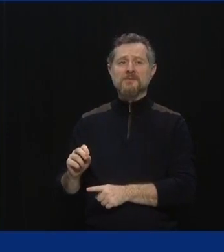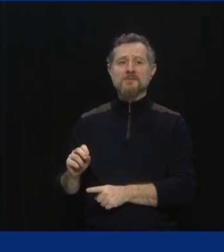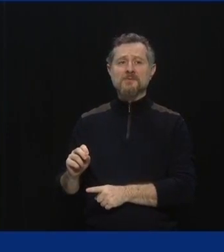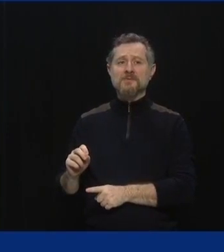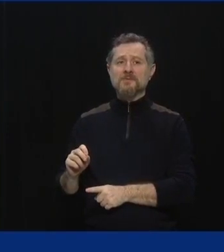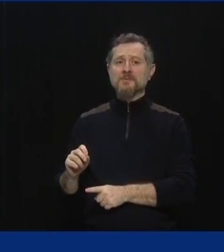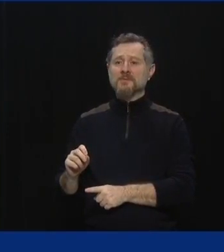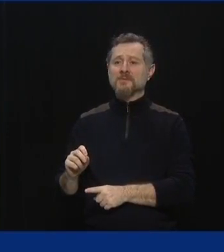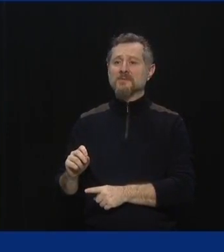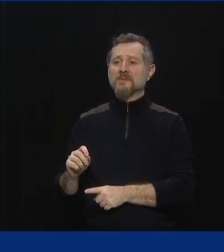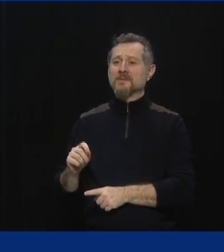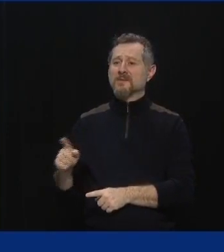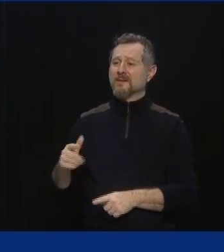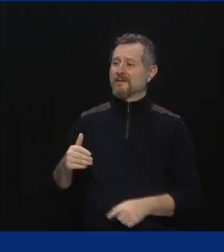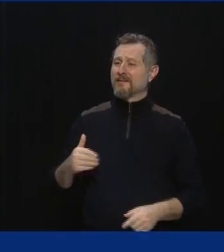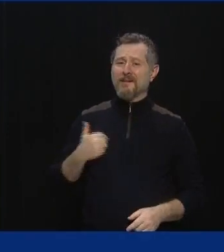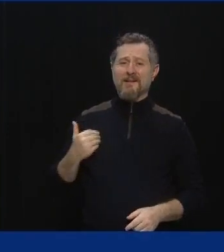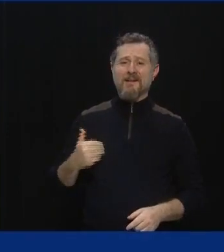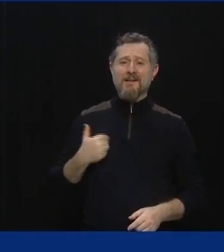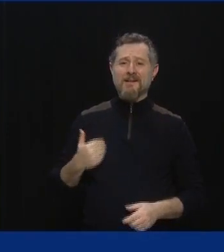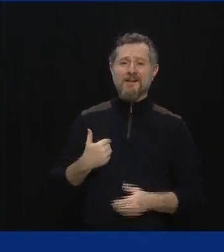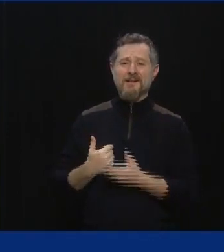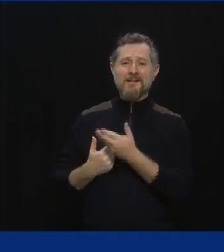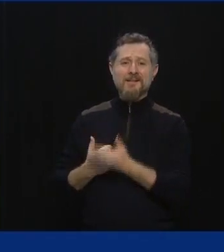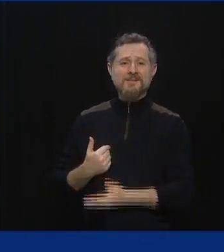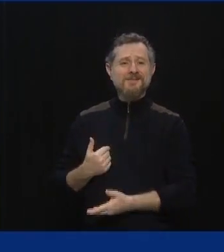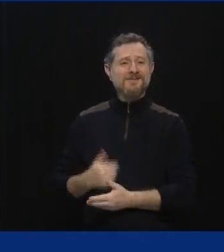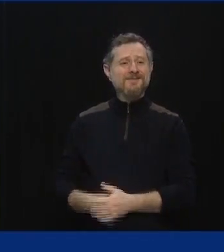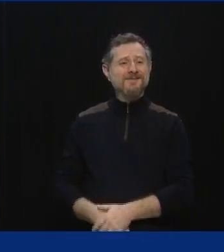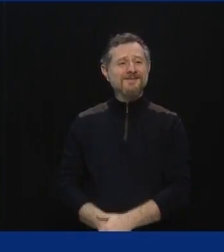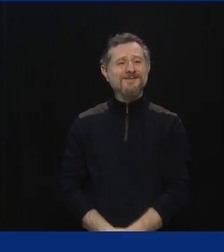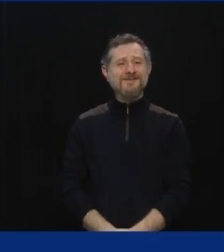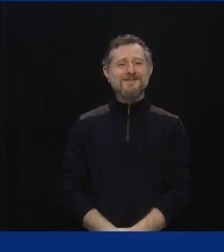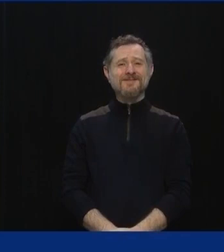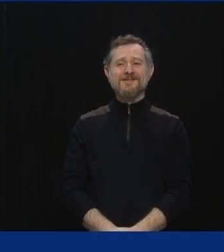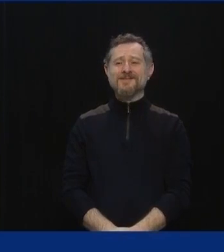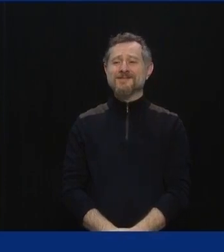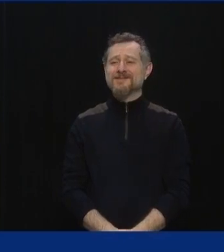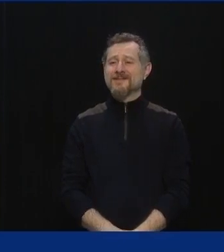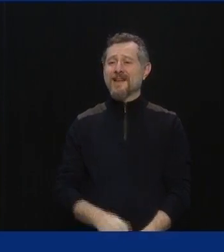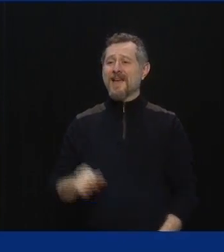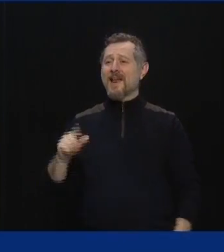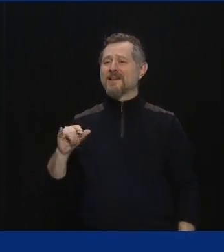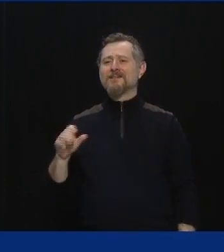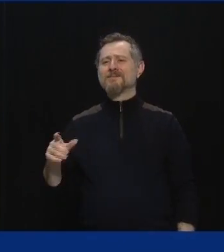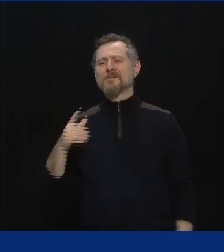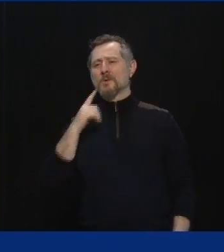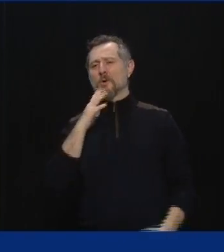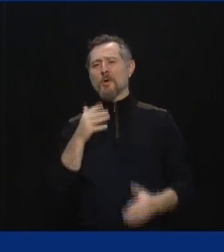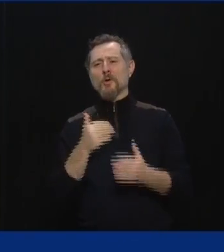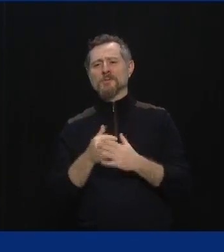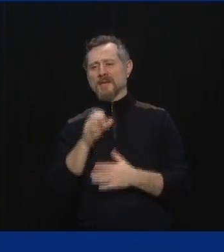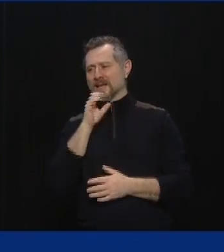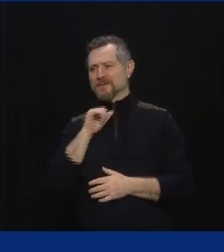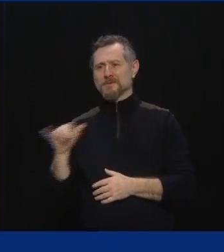Just got here, really, you know what I mean? Alicia's saying she's not that much older.